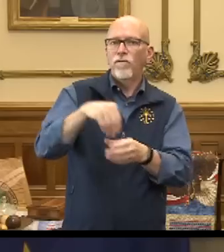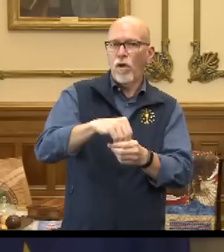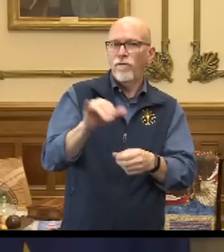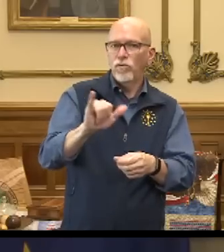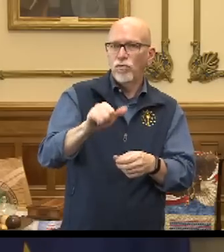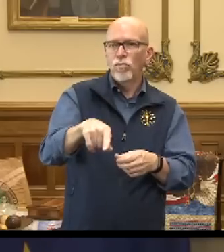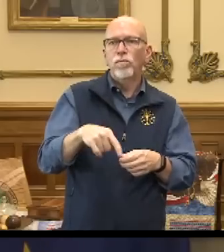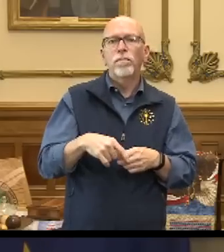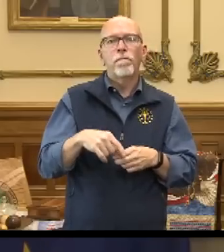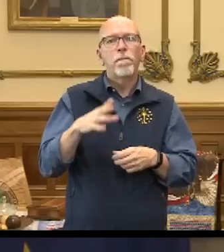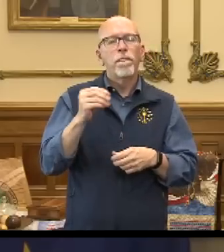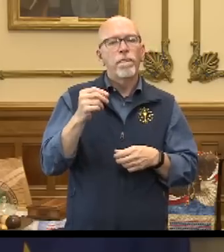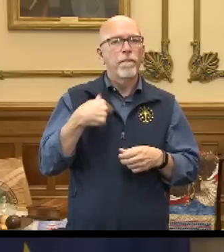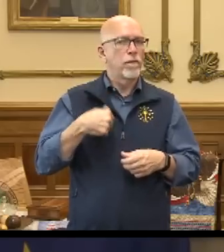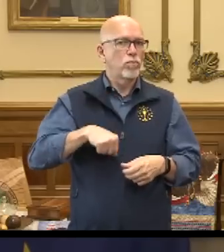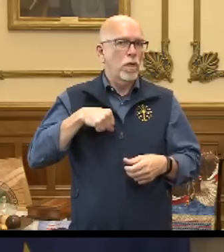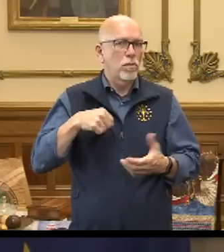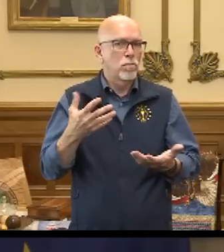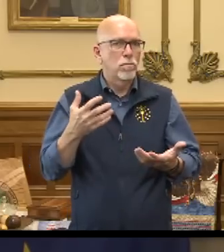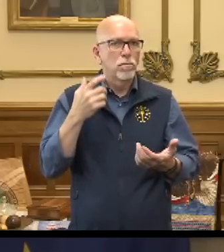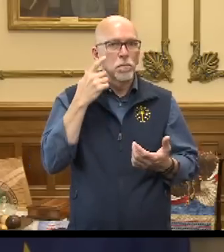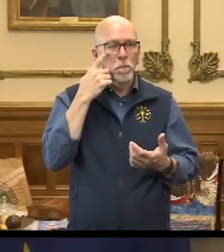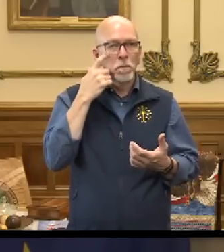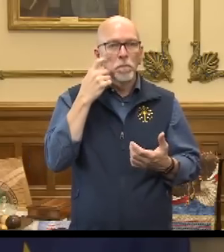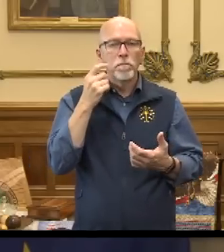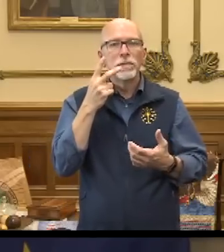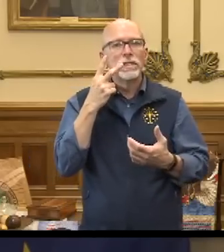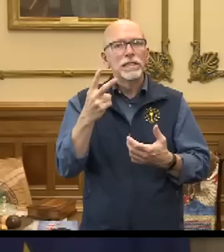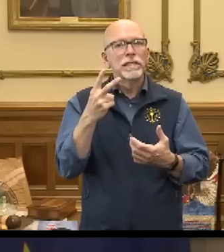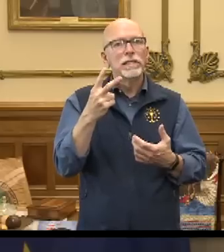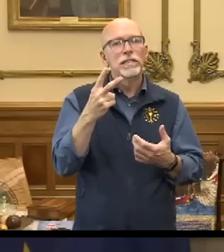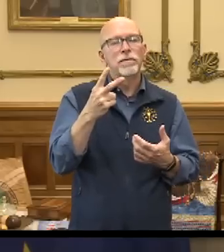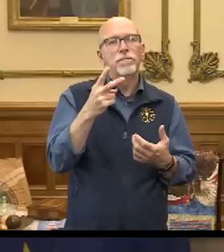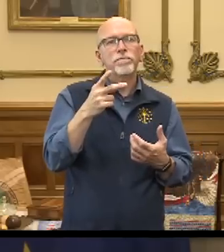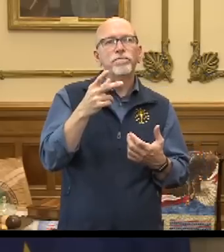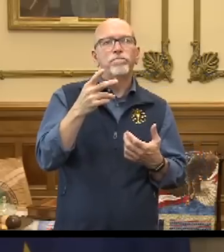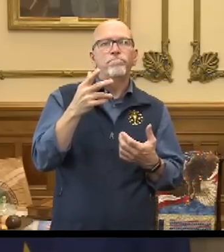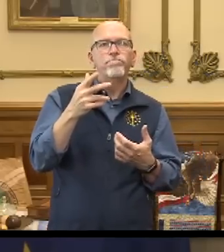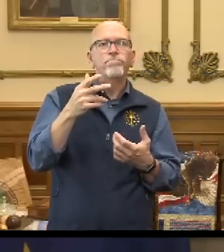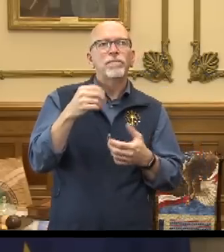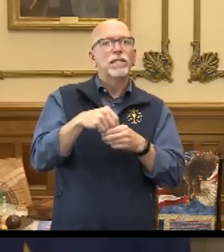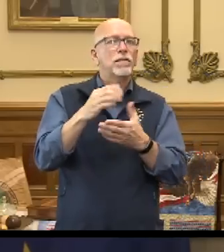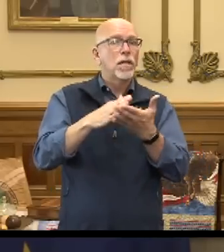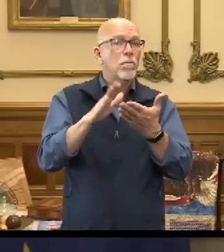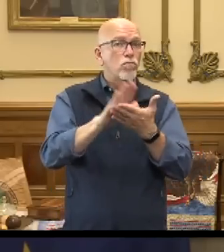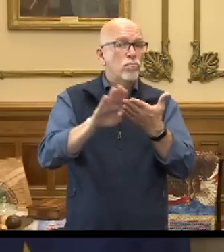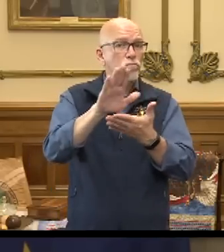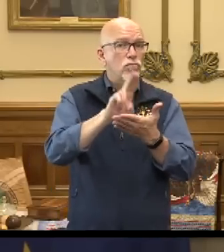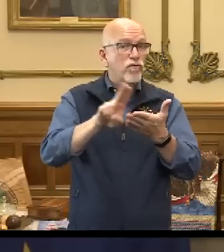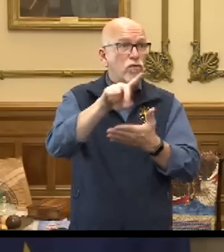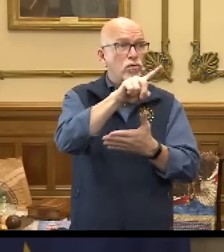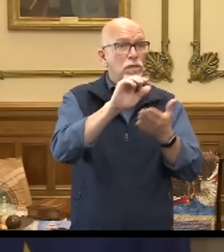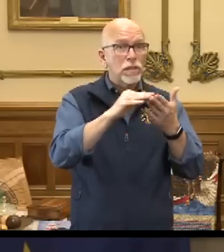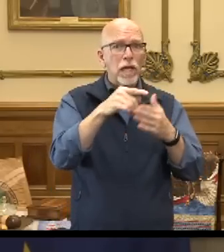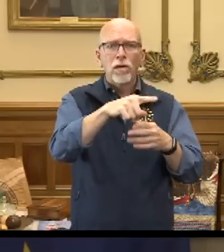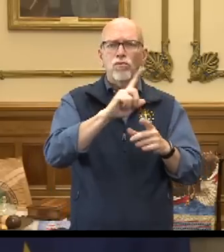this, and I've been very proud to see in some university towns,